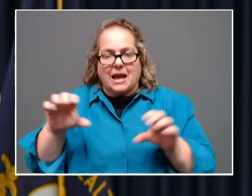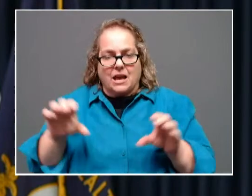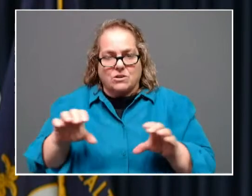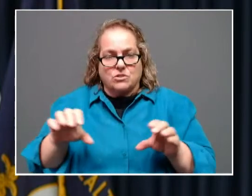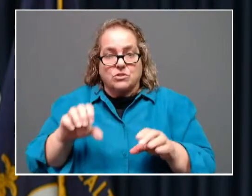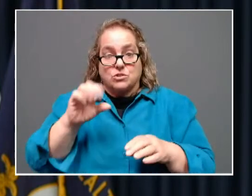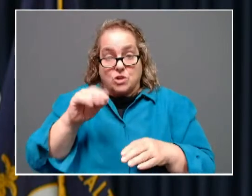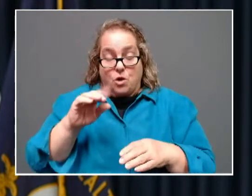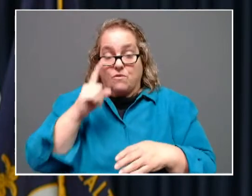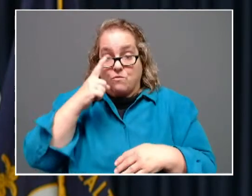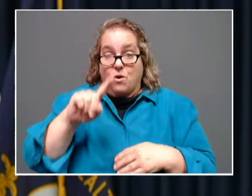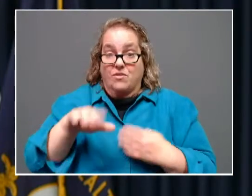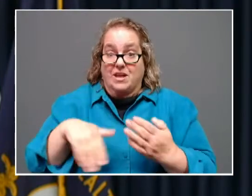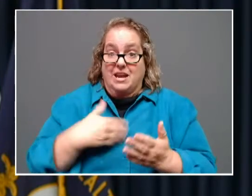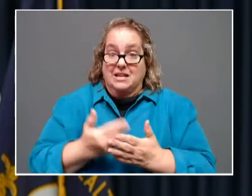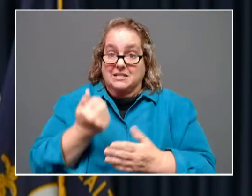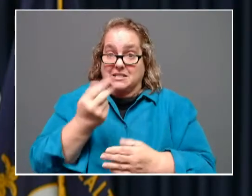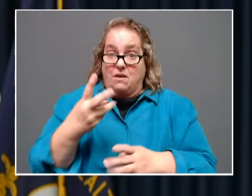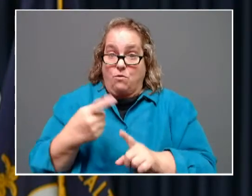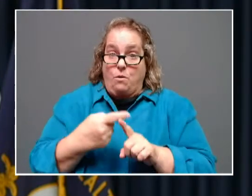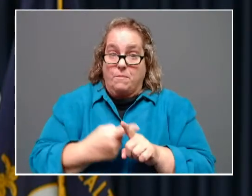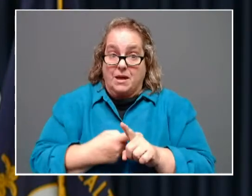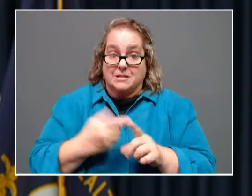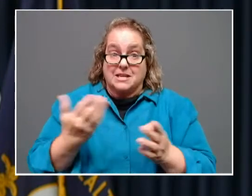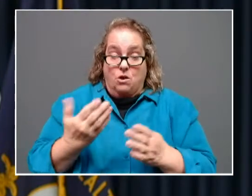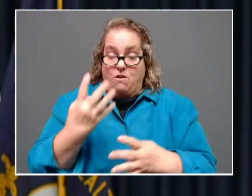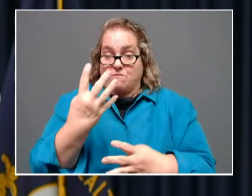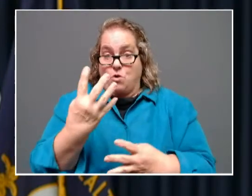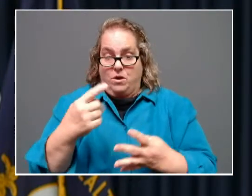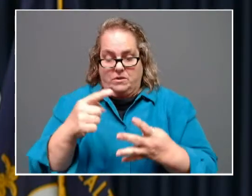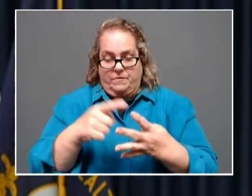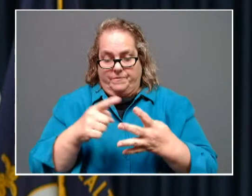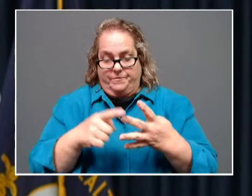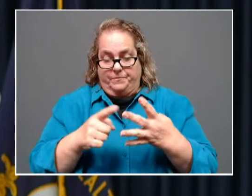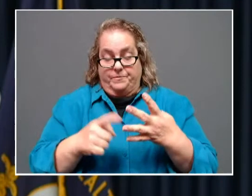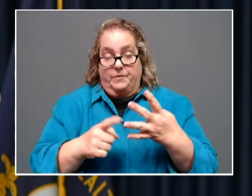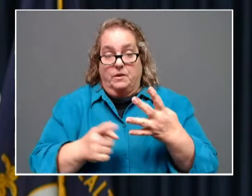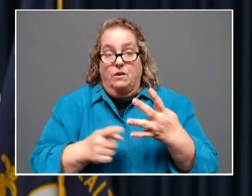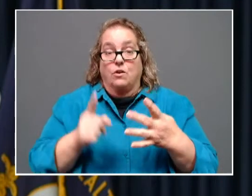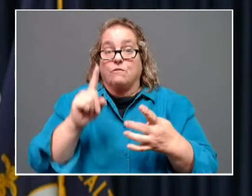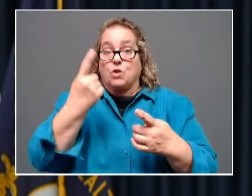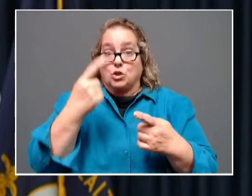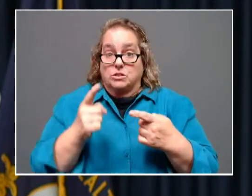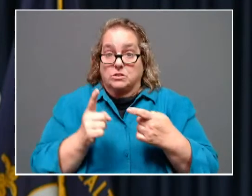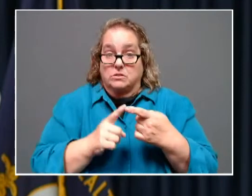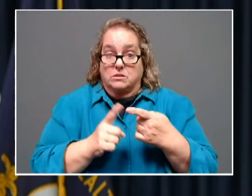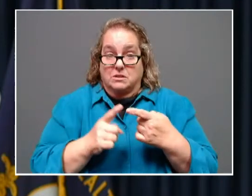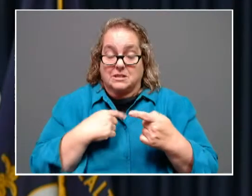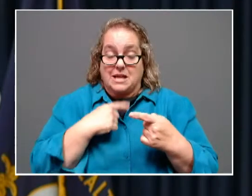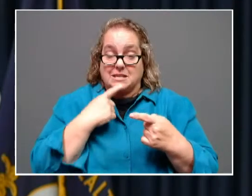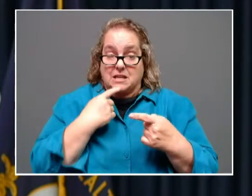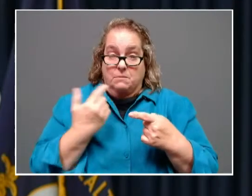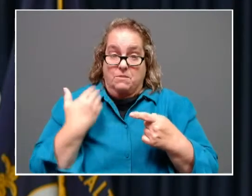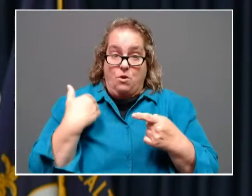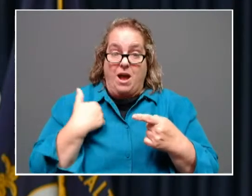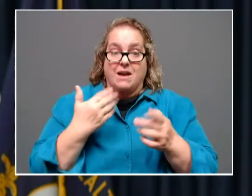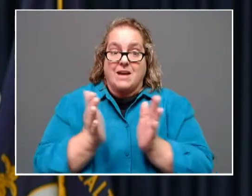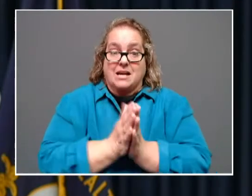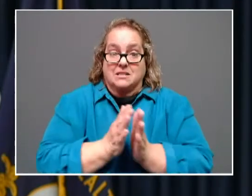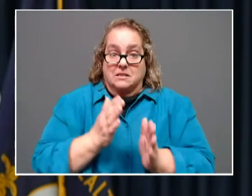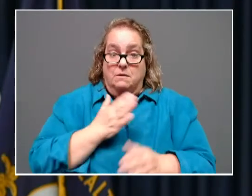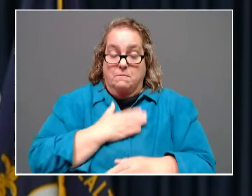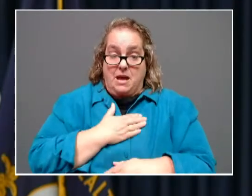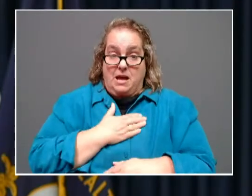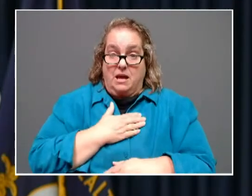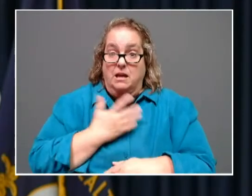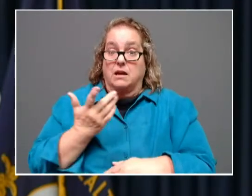next several months, here are 4 steps that we're taking. First, as I've alluded to before, I've asked my general counsel and his team